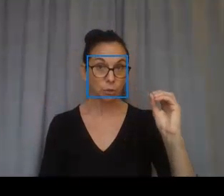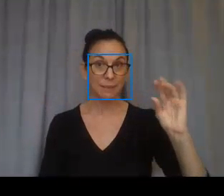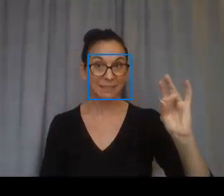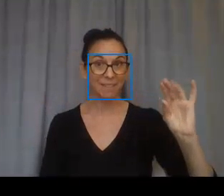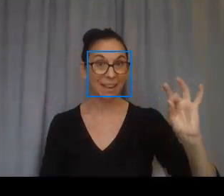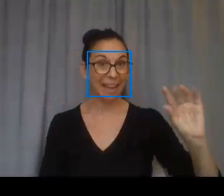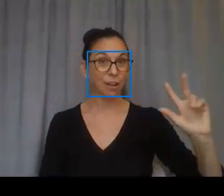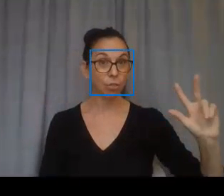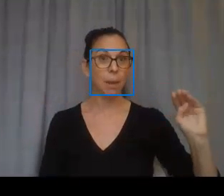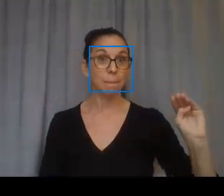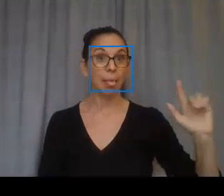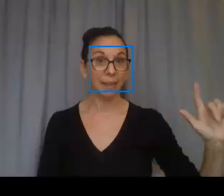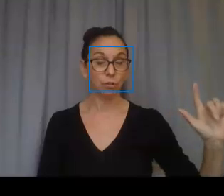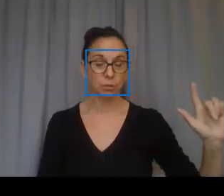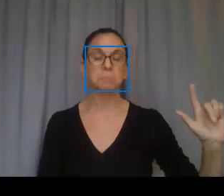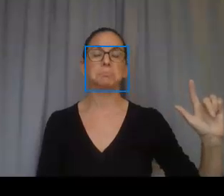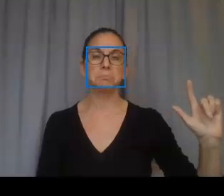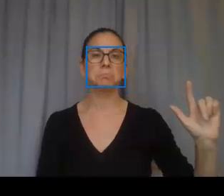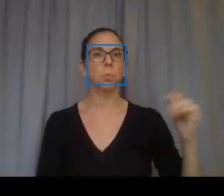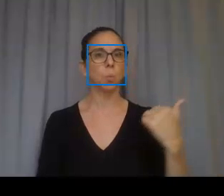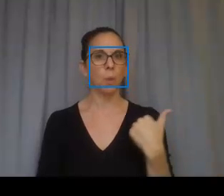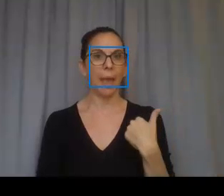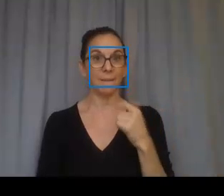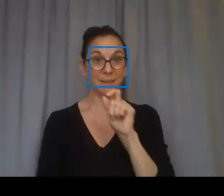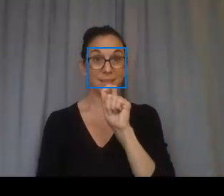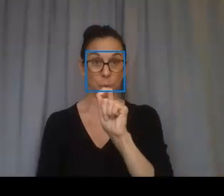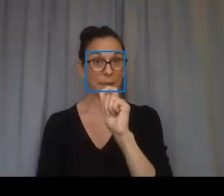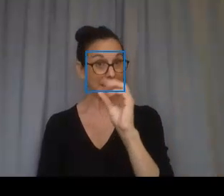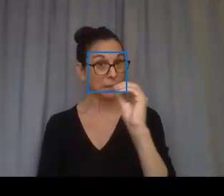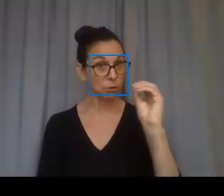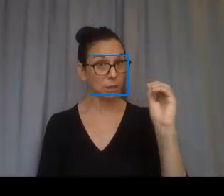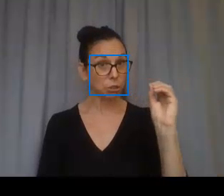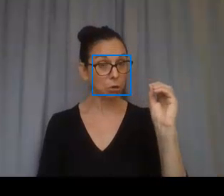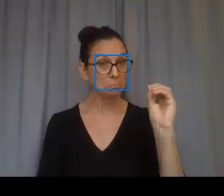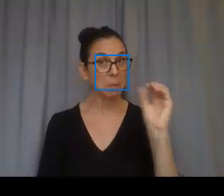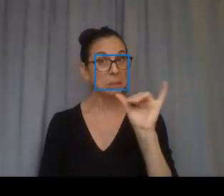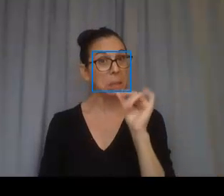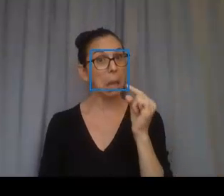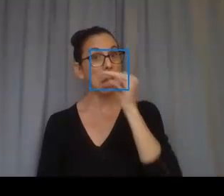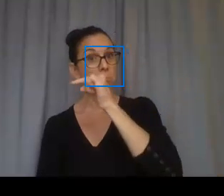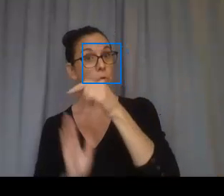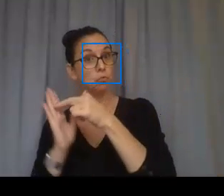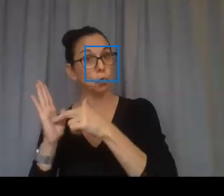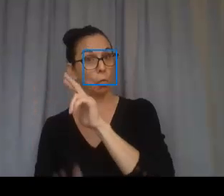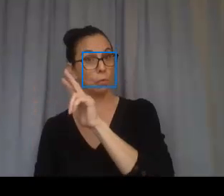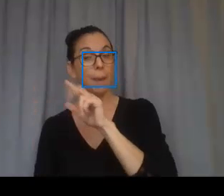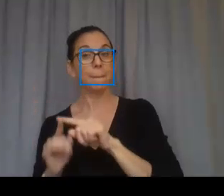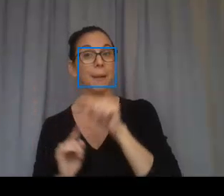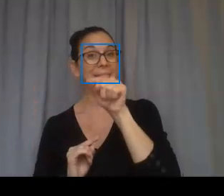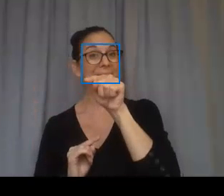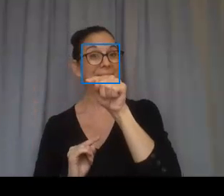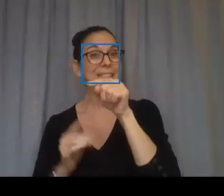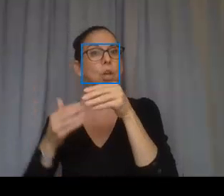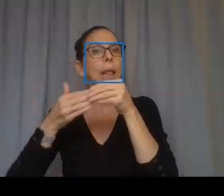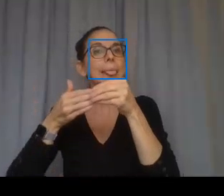0.000783 milliliters. So now we have zeros after the decimal place, just like we did in rule number 3. But the difference is these are